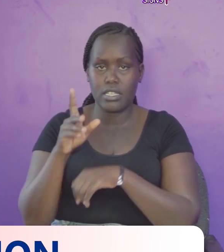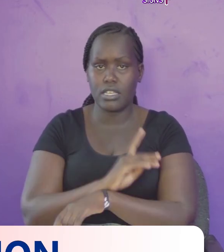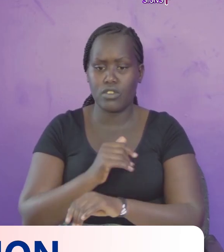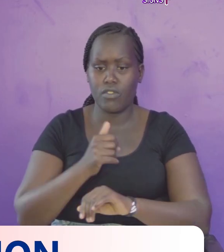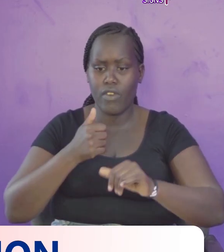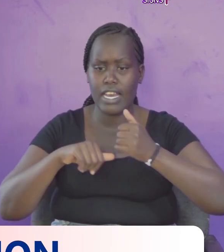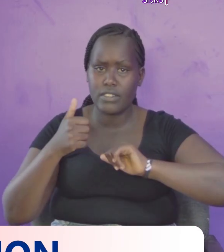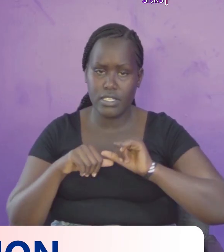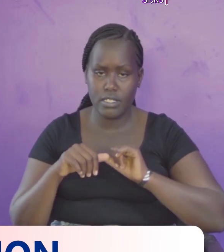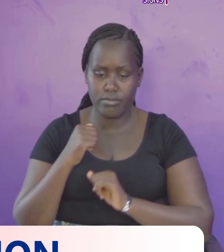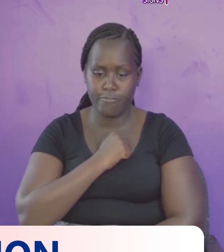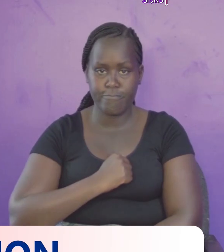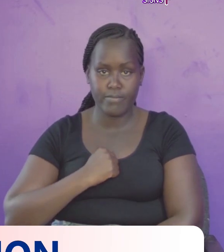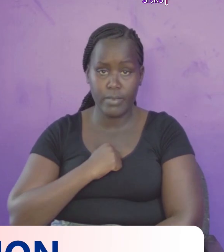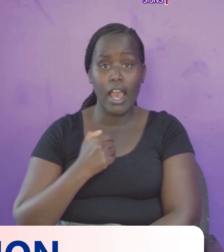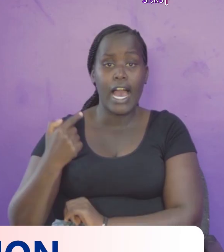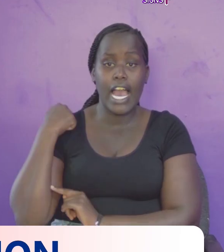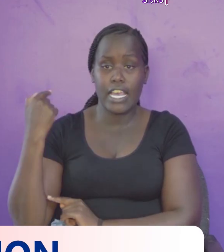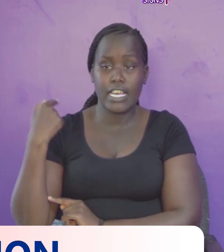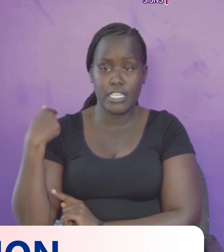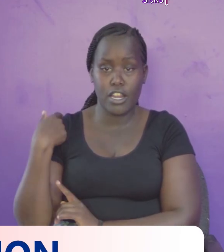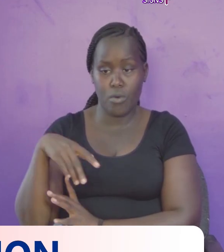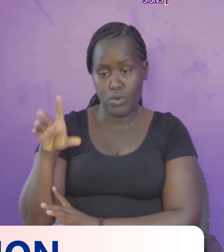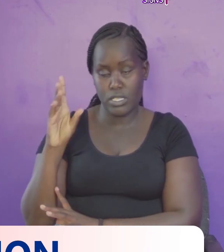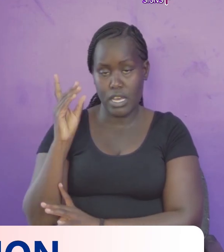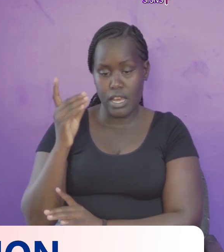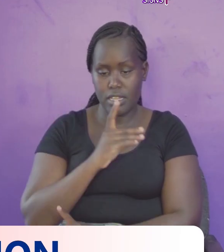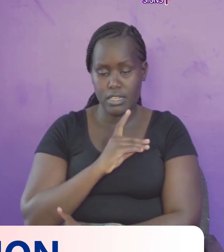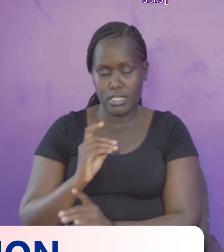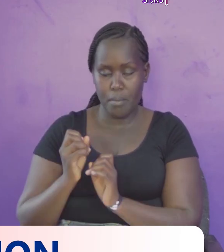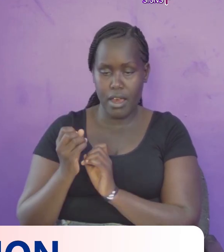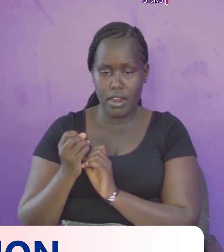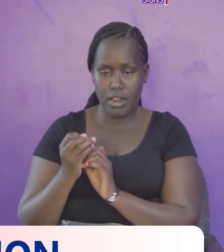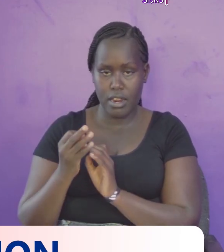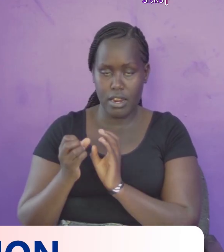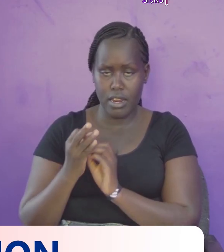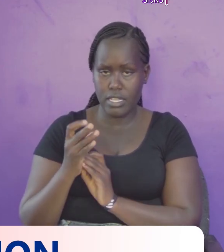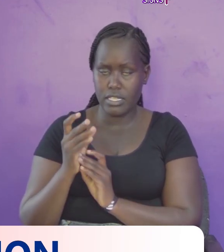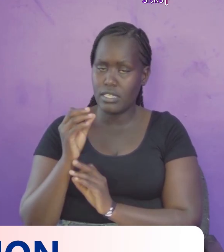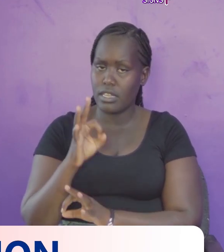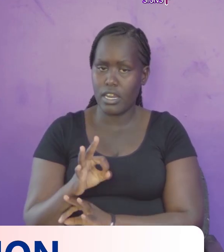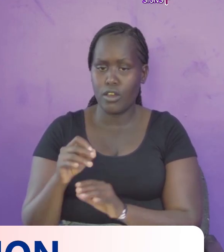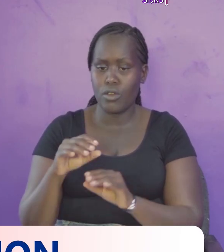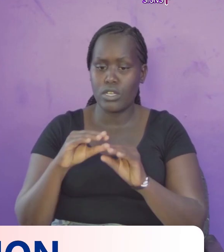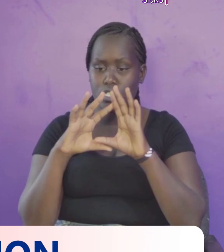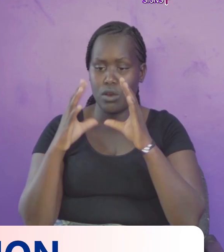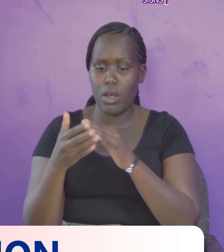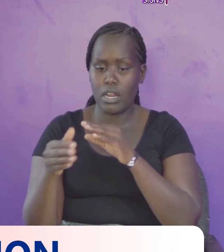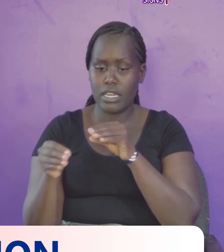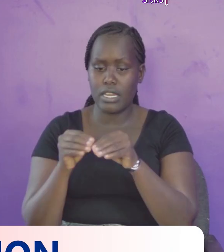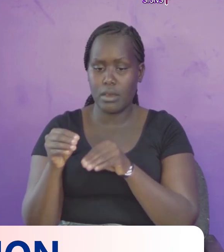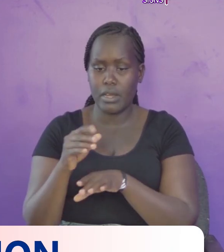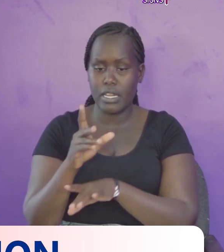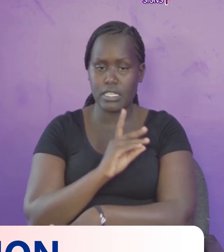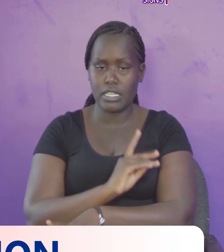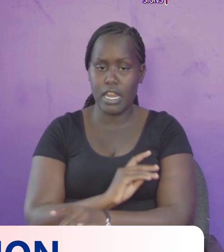Mm-hmm. Yeah. And yesterday was December 3rd, and it was the World Disabilities Day. Just in case you didn't